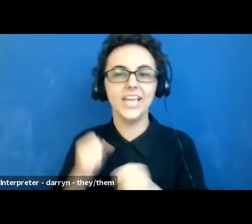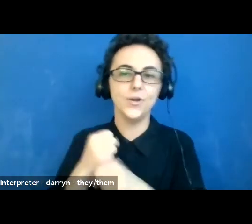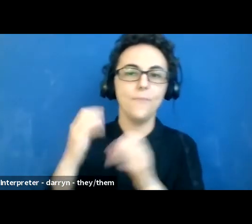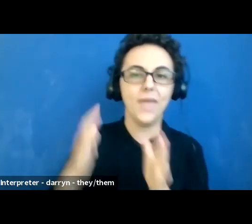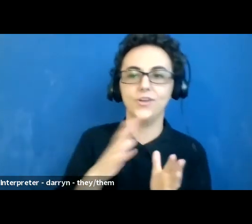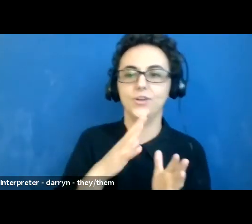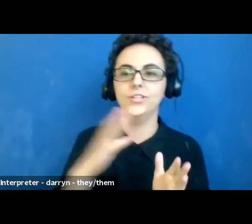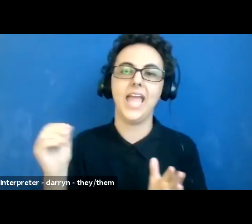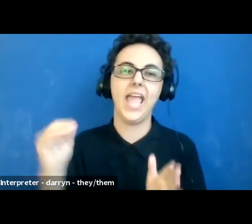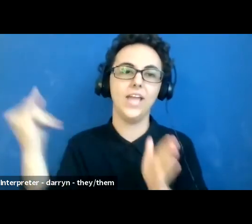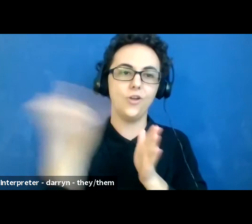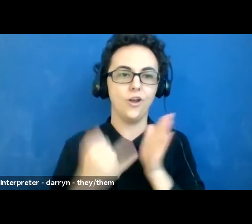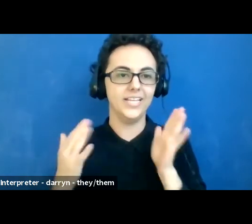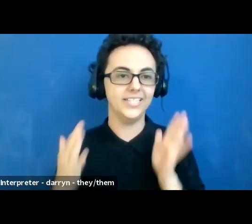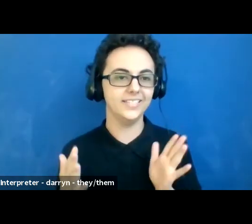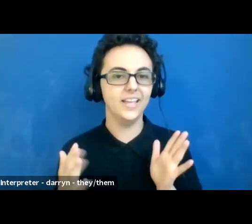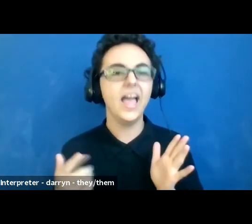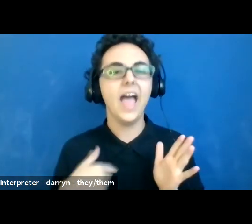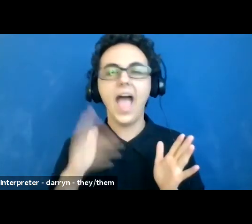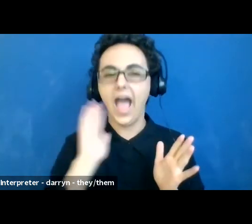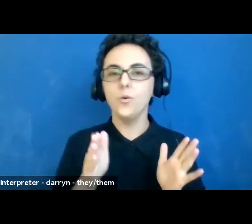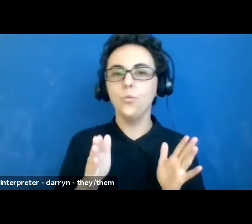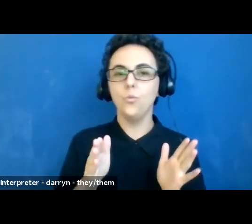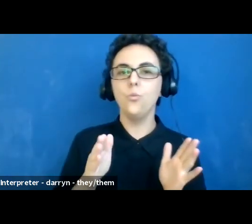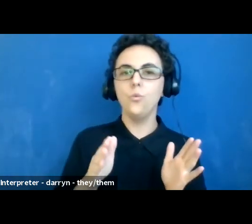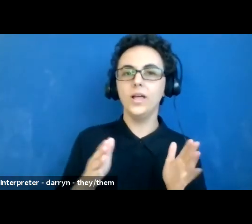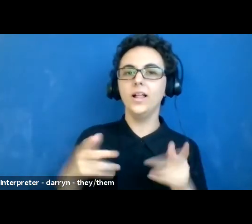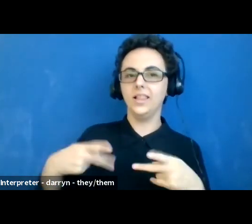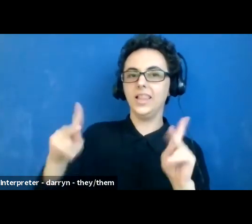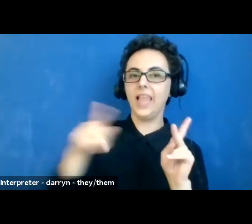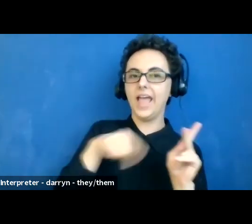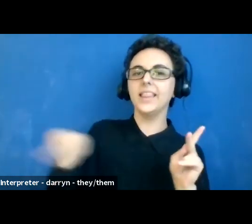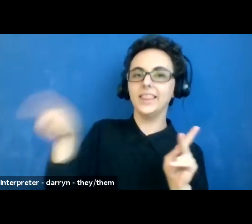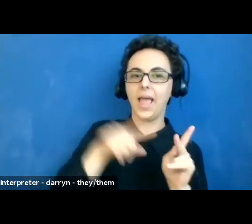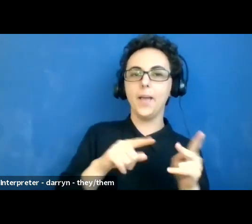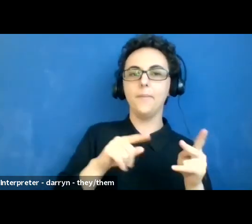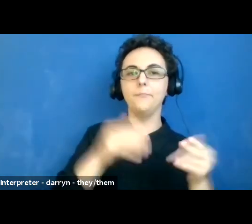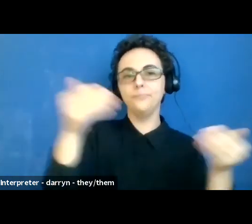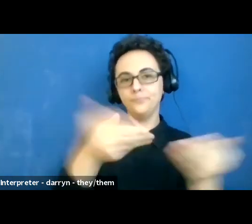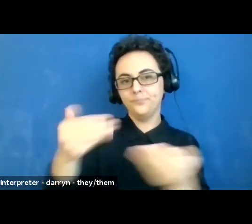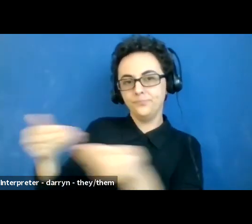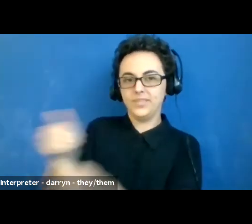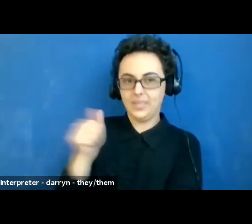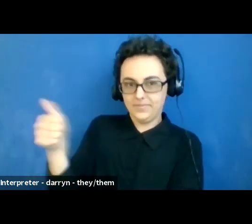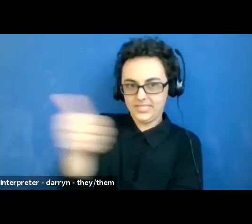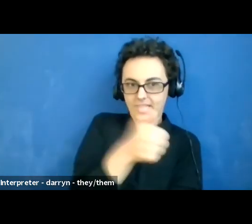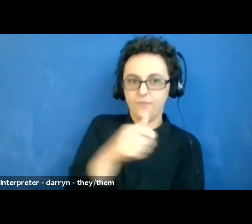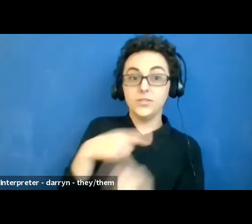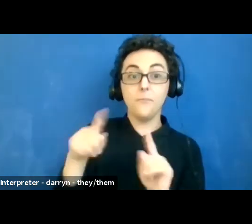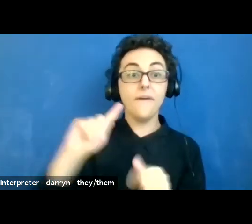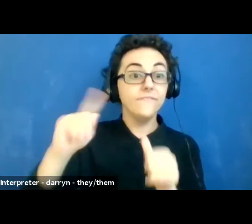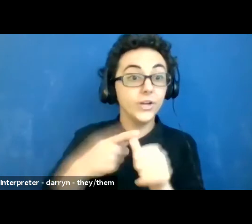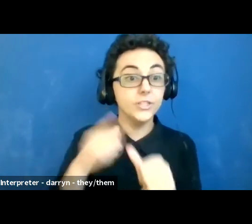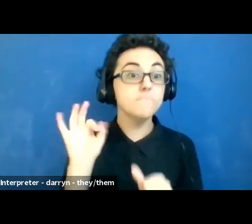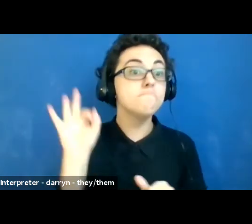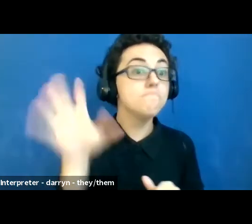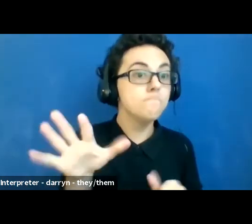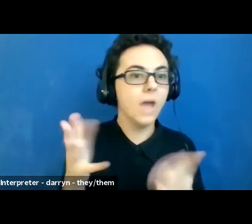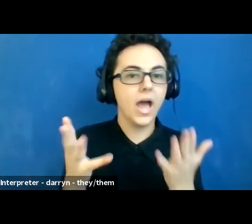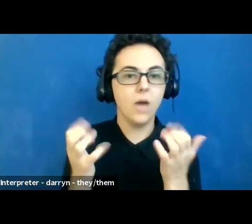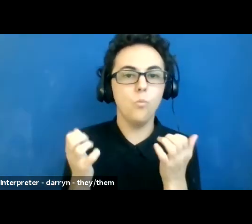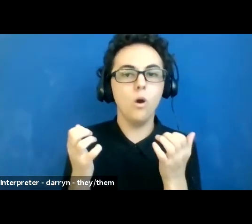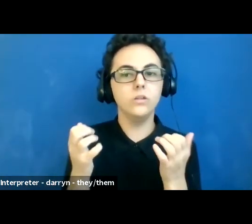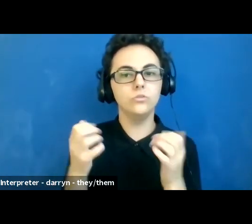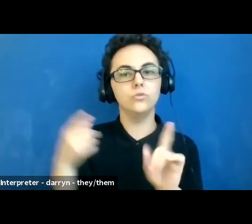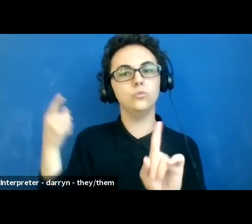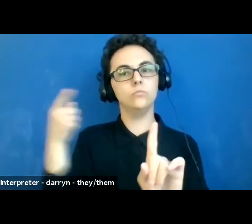them each introduce themselves, but before we begin, I want to preface this conversation by stating that this is meant to be